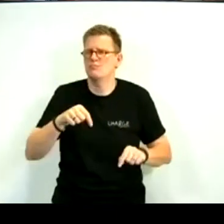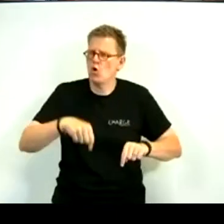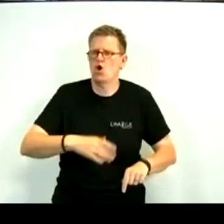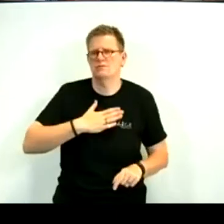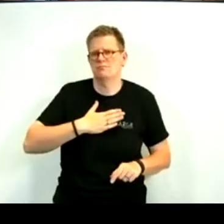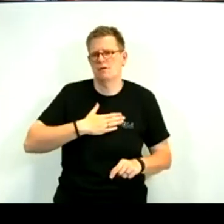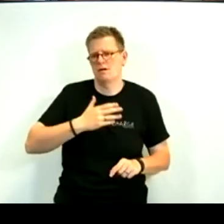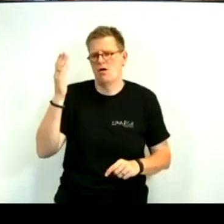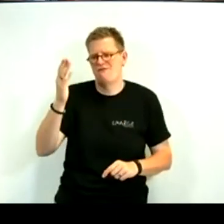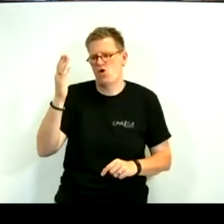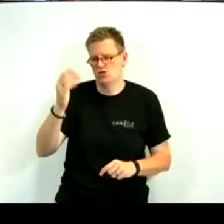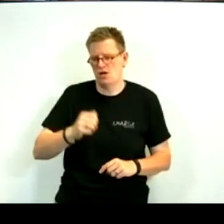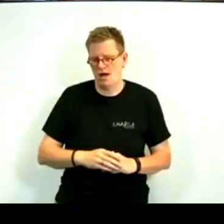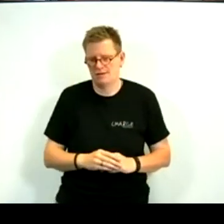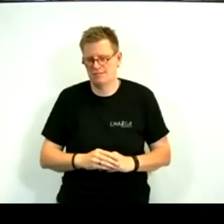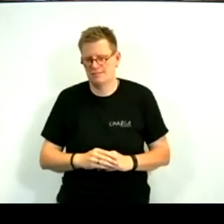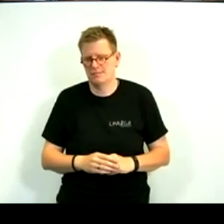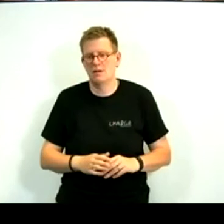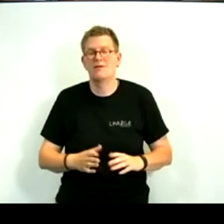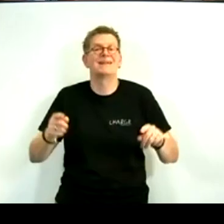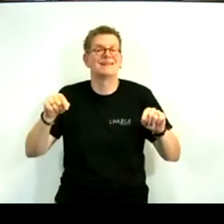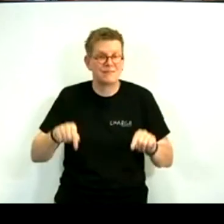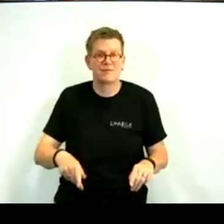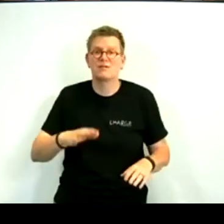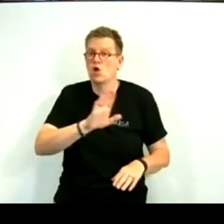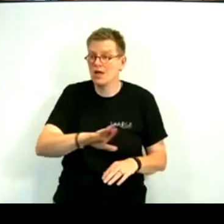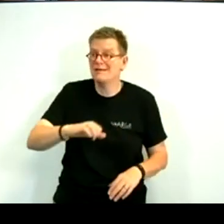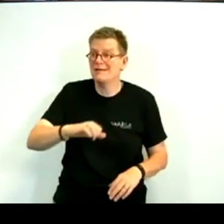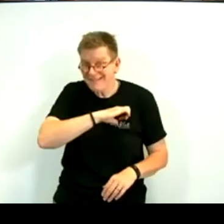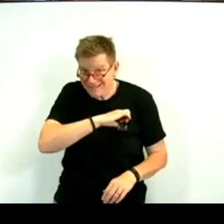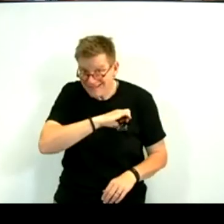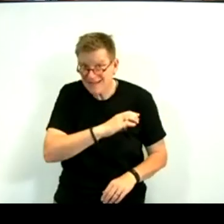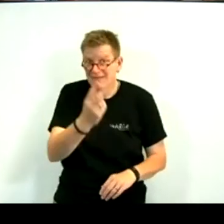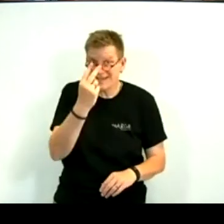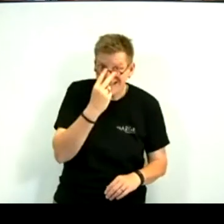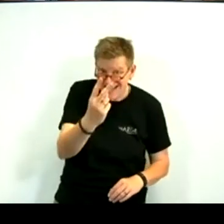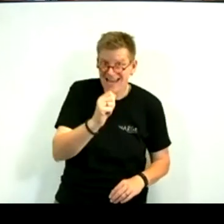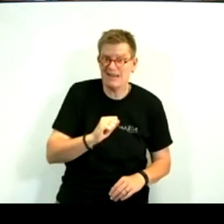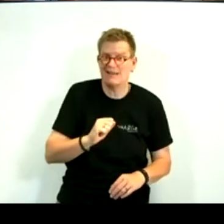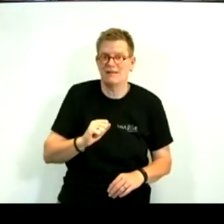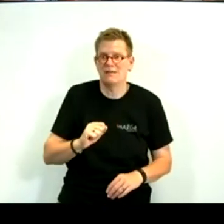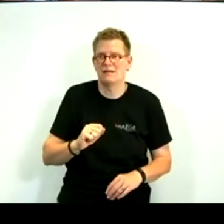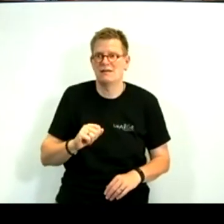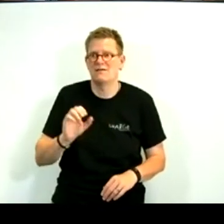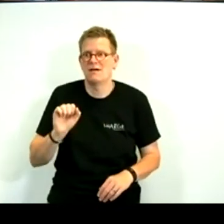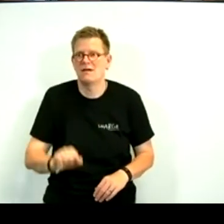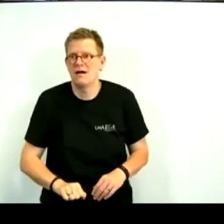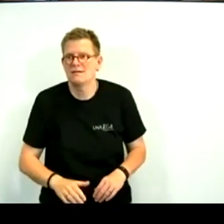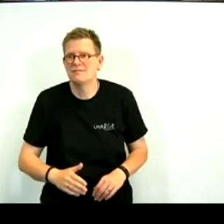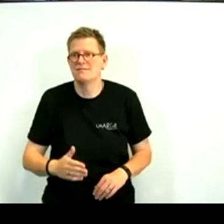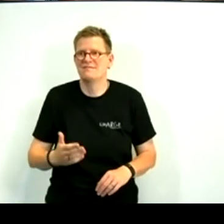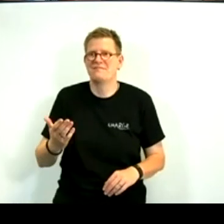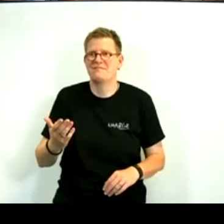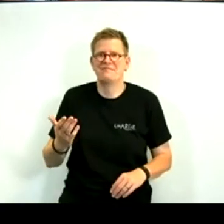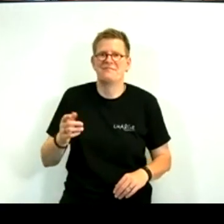in vision and using their vision, they will find a way to use their vision in the best way